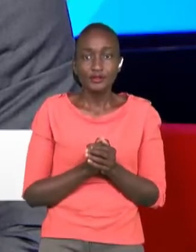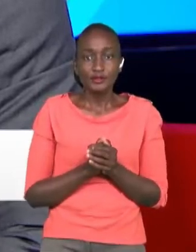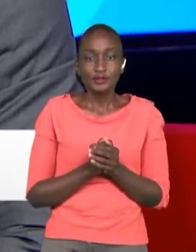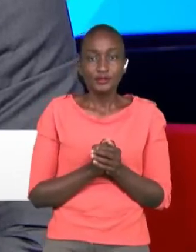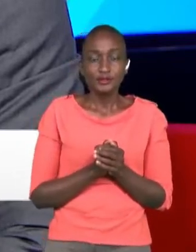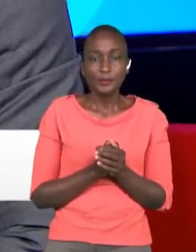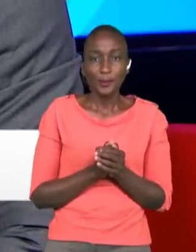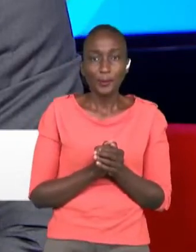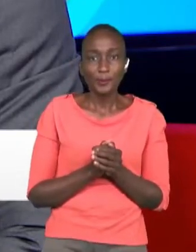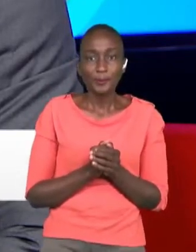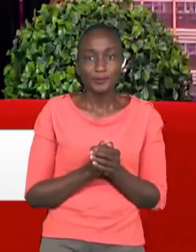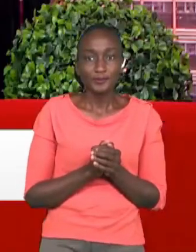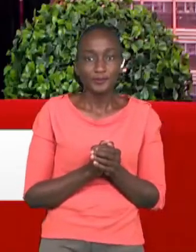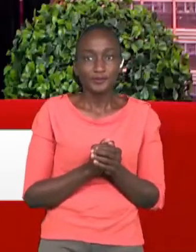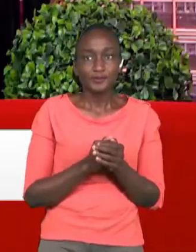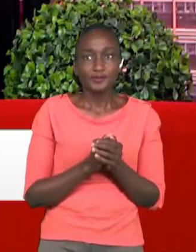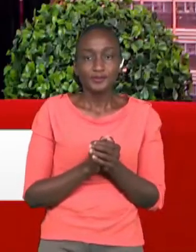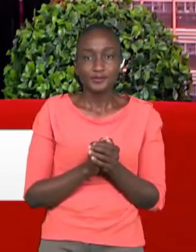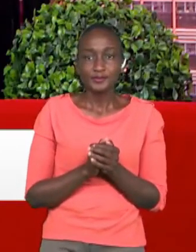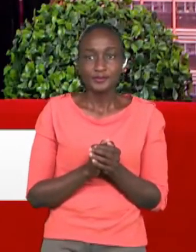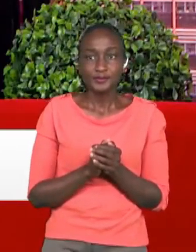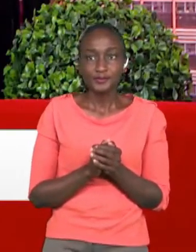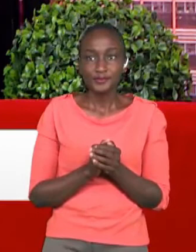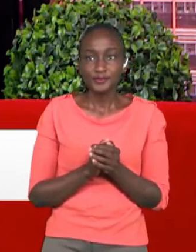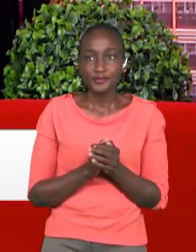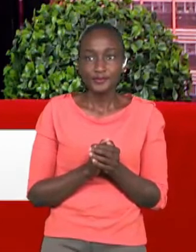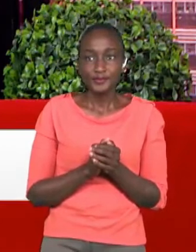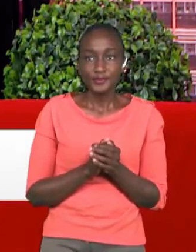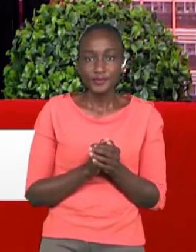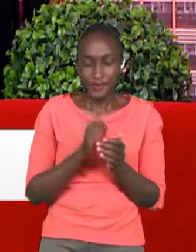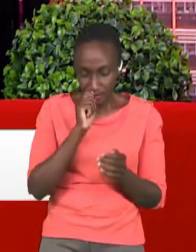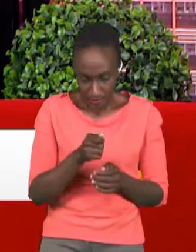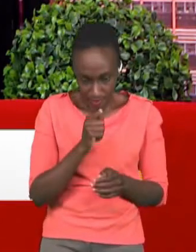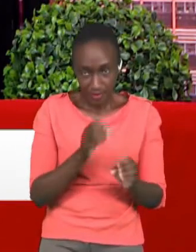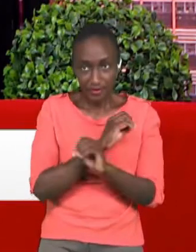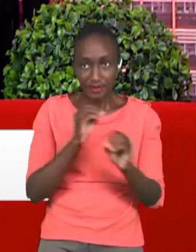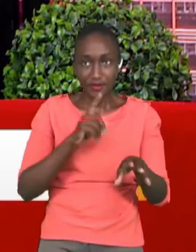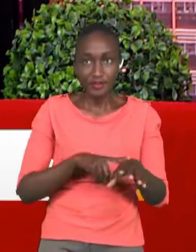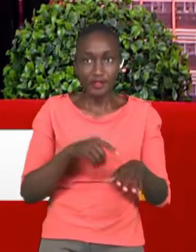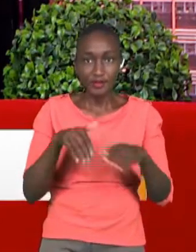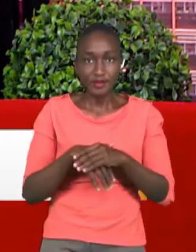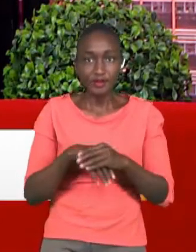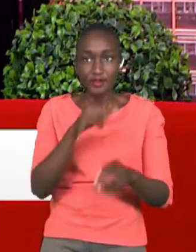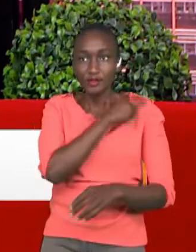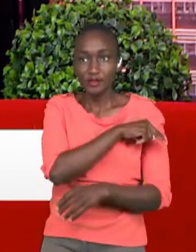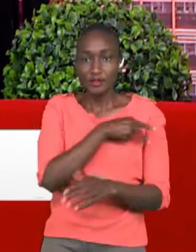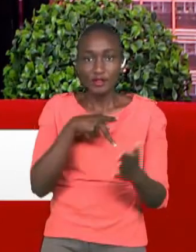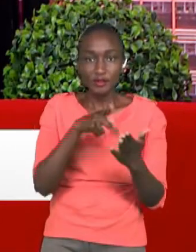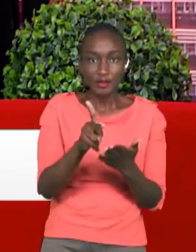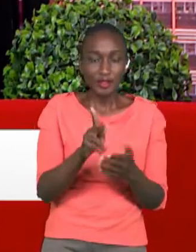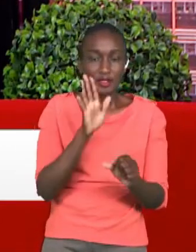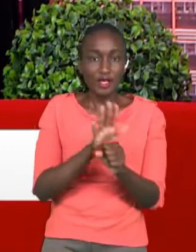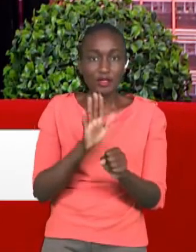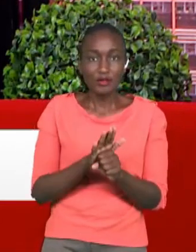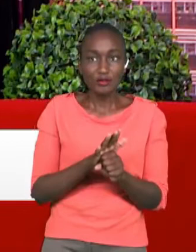in our surroundings. We are getting it free of cost, and we don't expect. When we are in the hospital and we are paying thousands and thousands